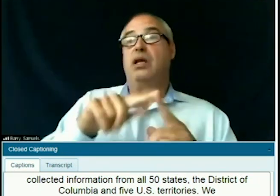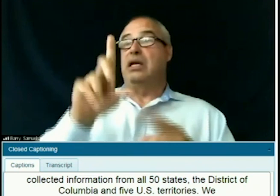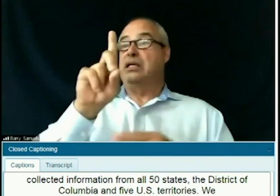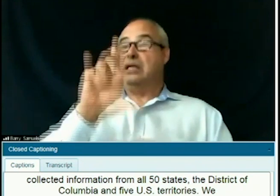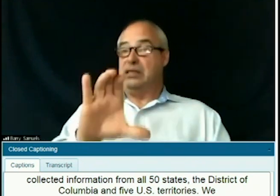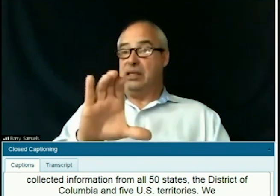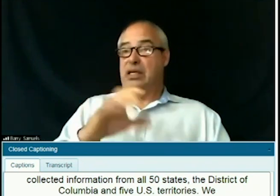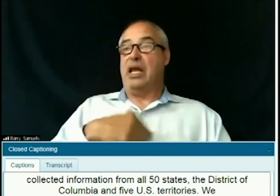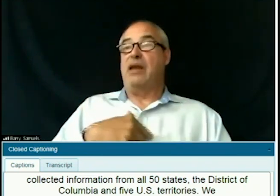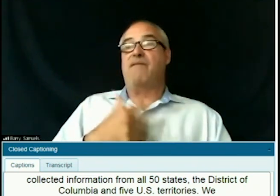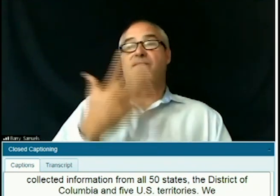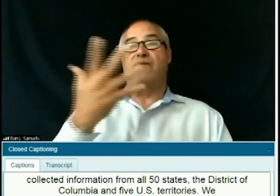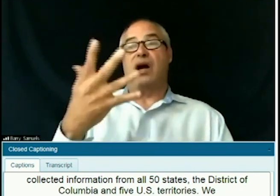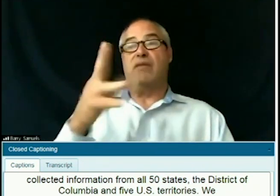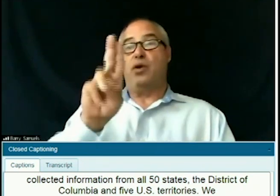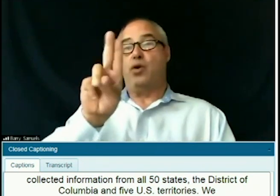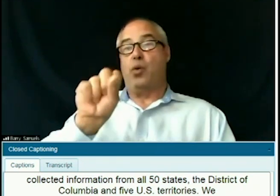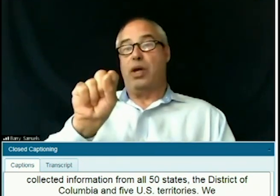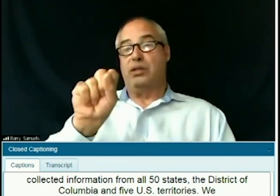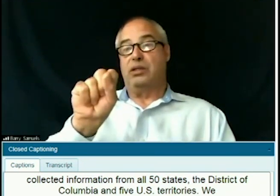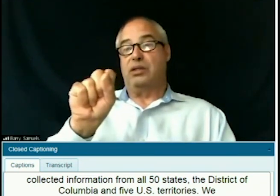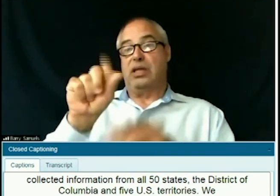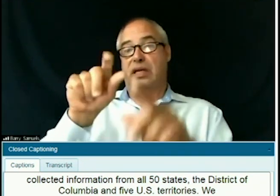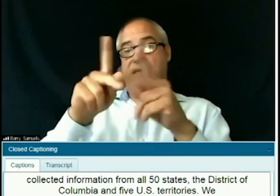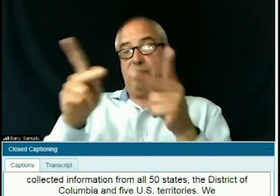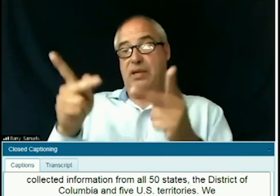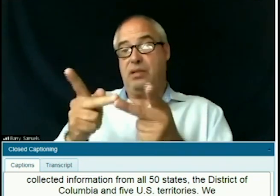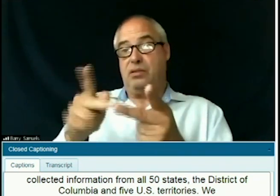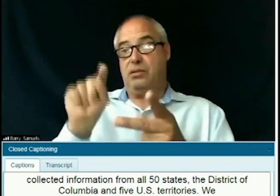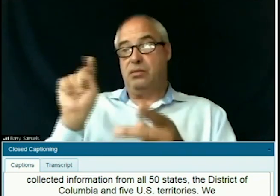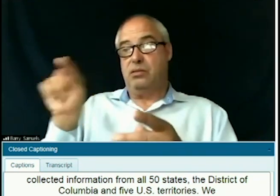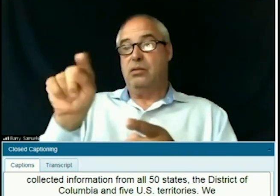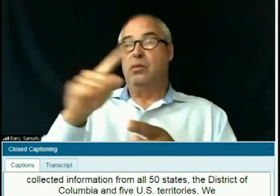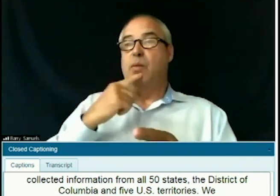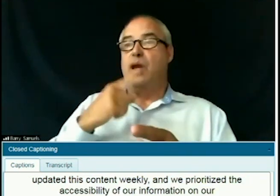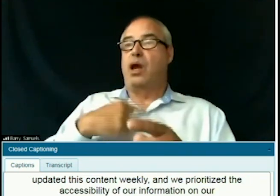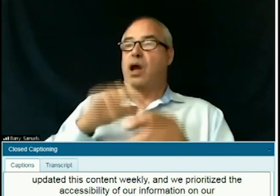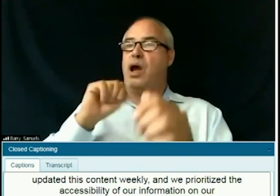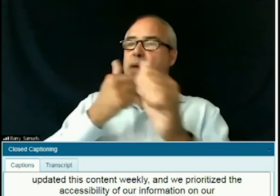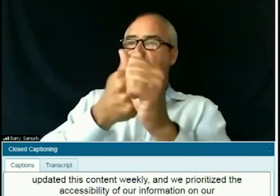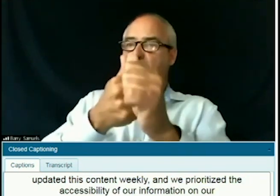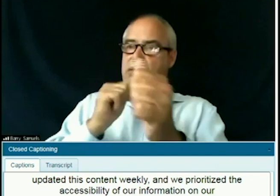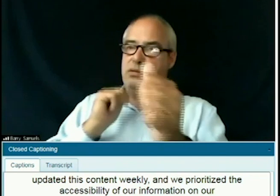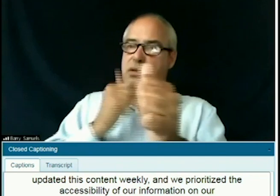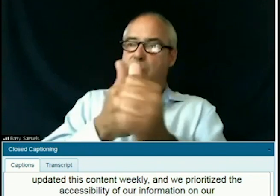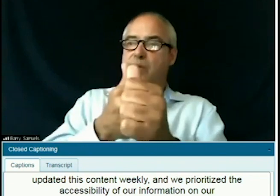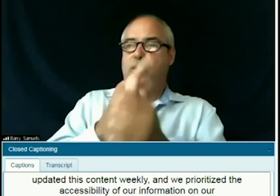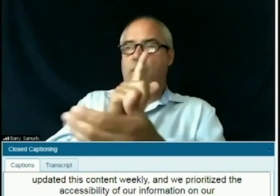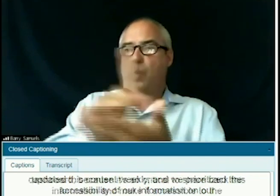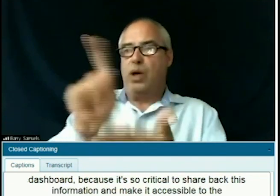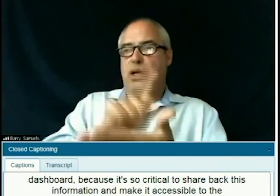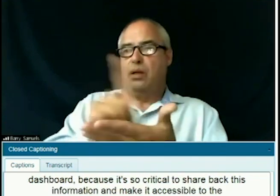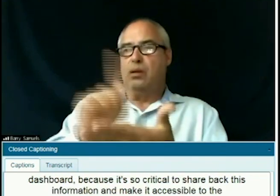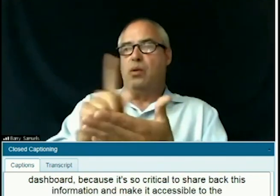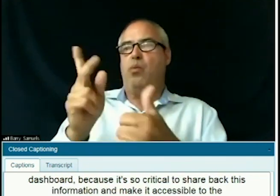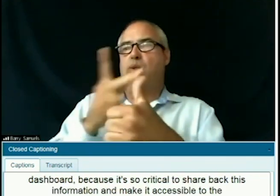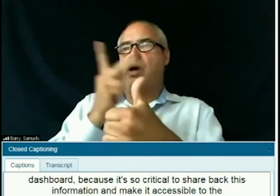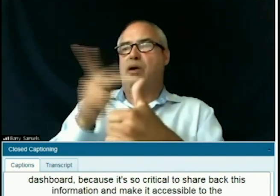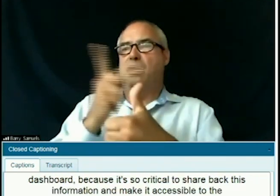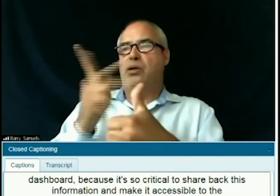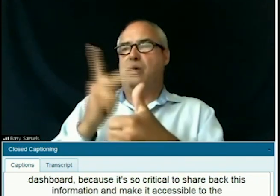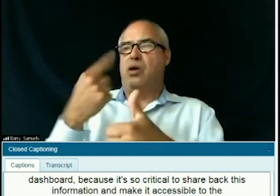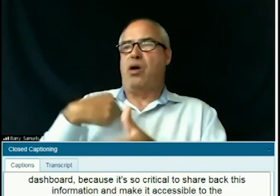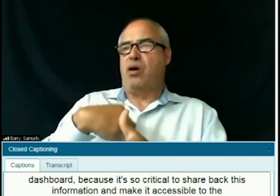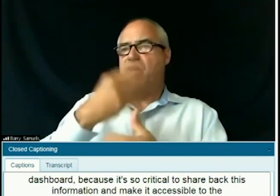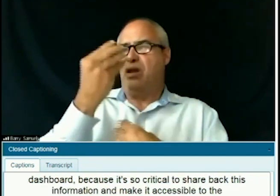U.S. territories. We updated this content weekly, and we prioritized the accessibility of our information on our